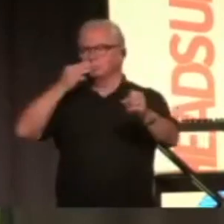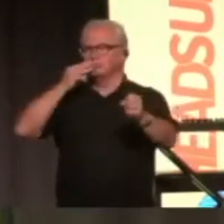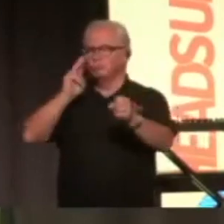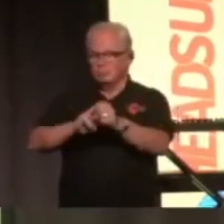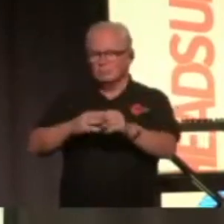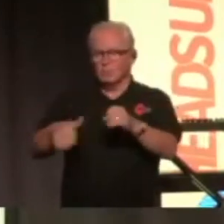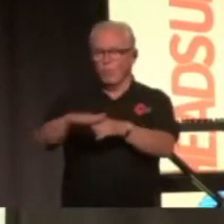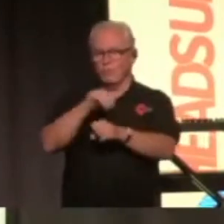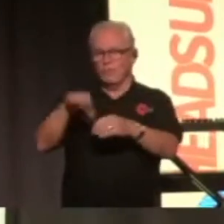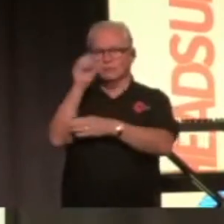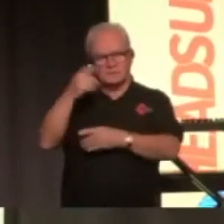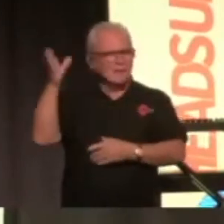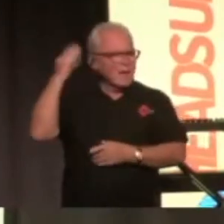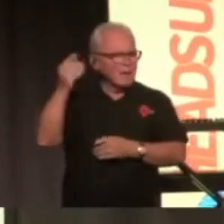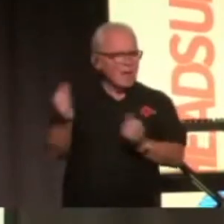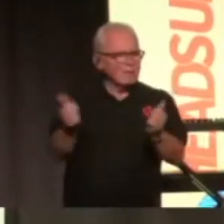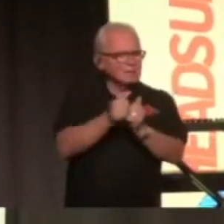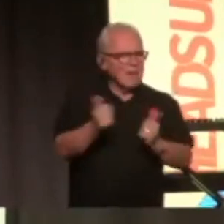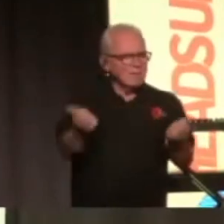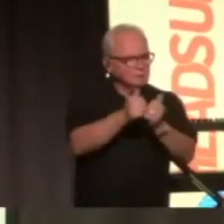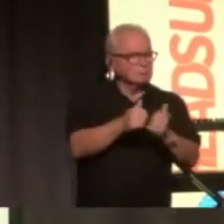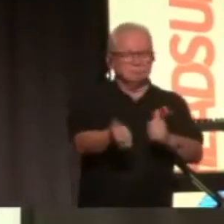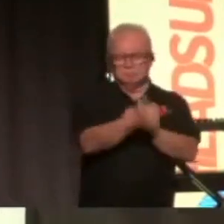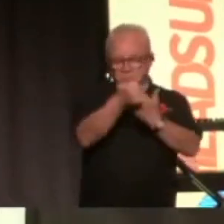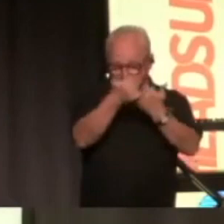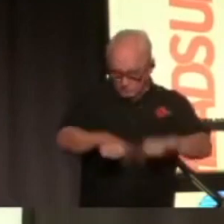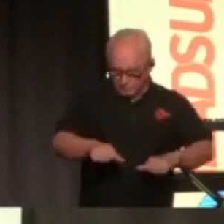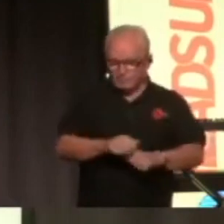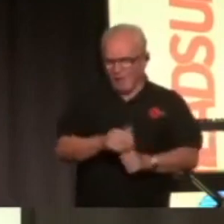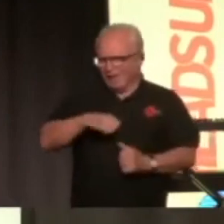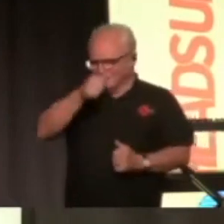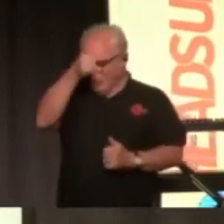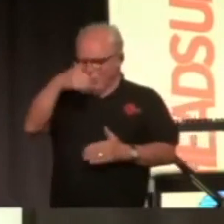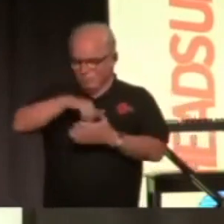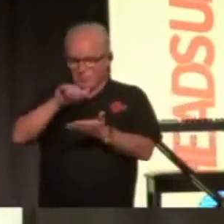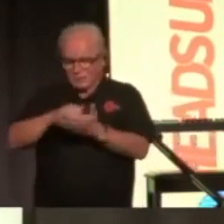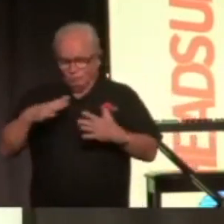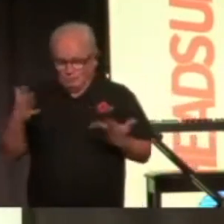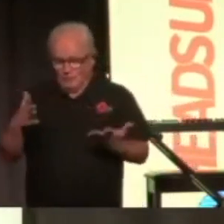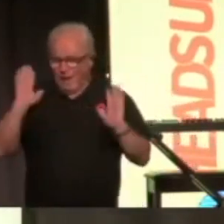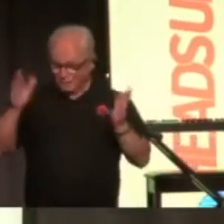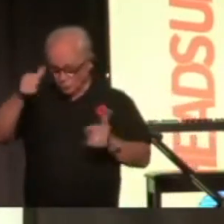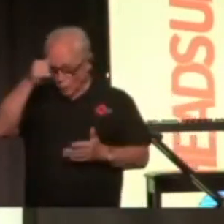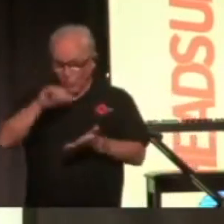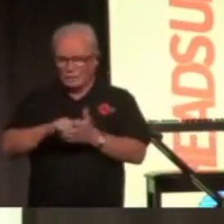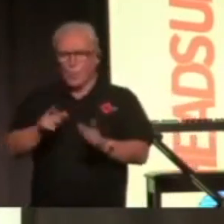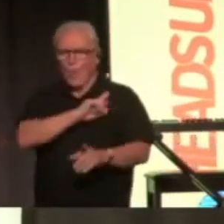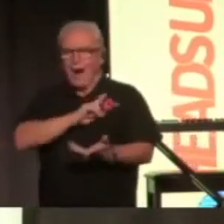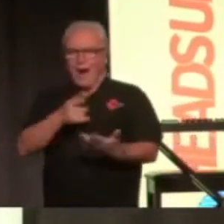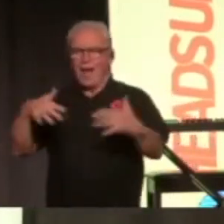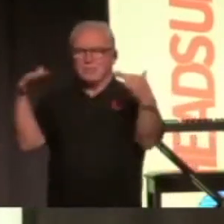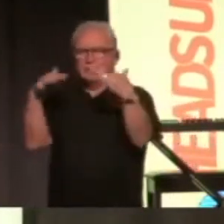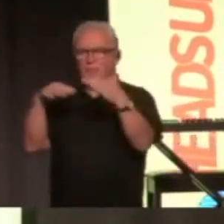us. Can I hear an amen? You see, you're going to know that. You've got to know why the battle was so